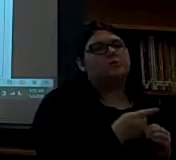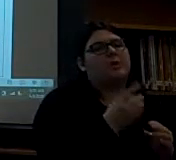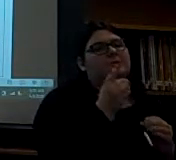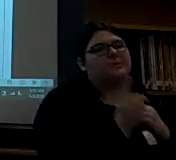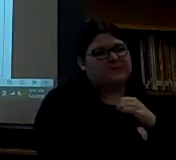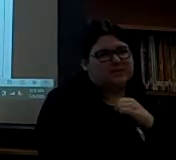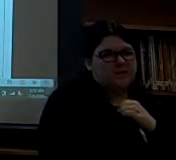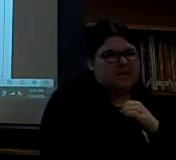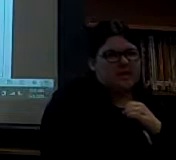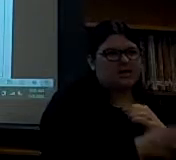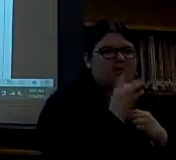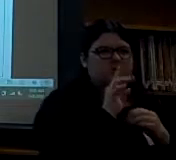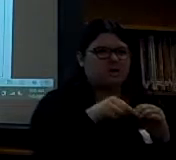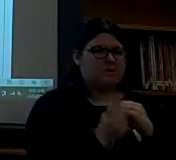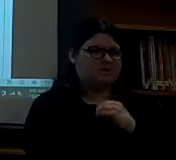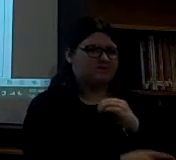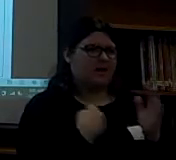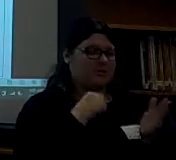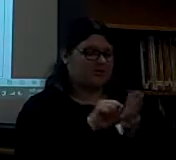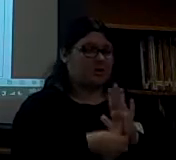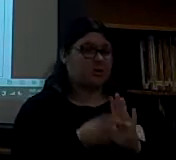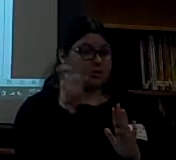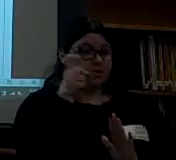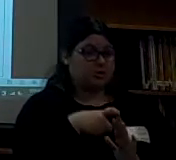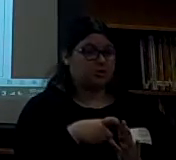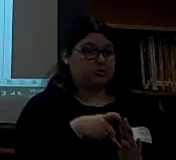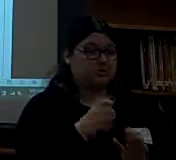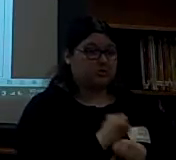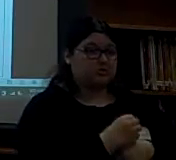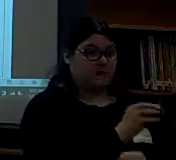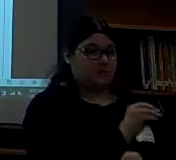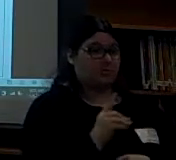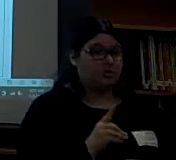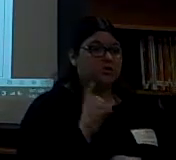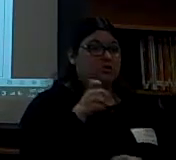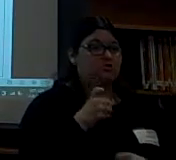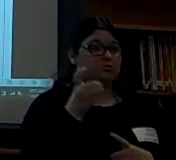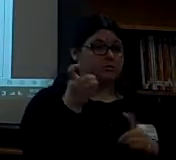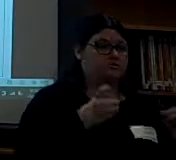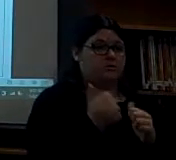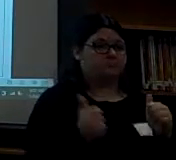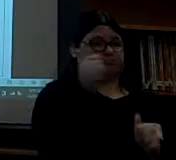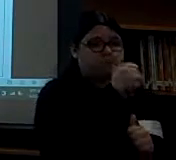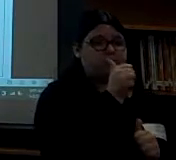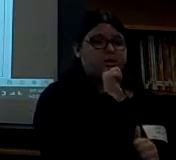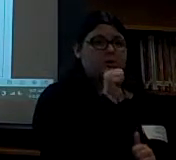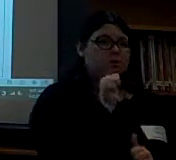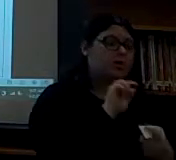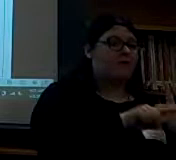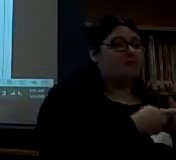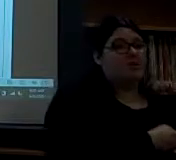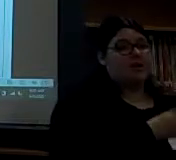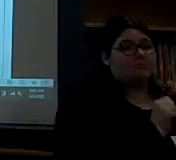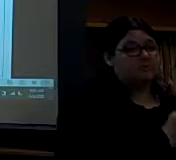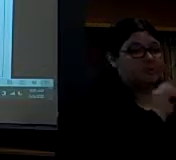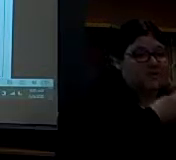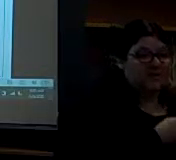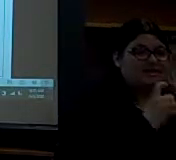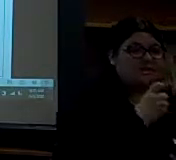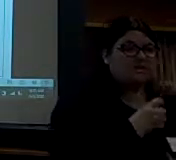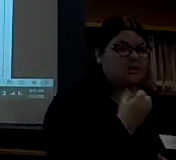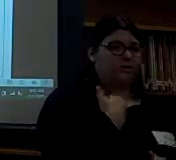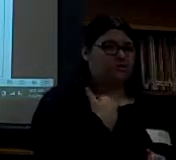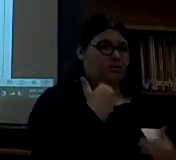but when I do talk about discipline, I emphasize you must make withdrawals. You need to be in charge. You're not your kids' friends. You need to have